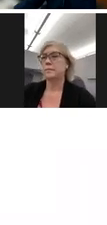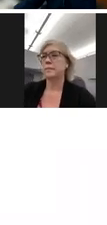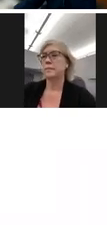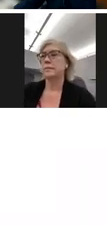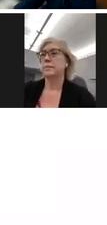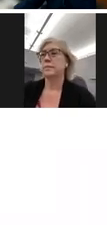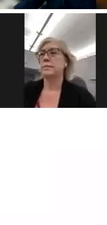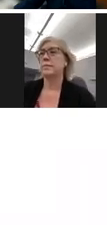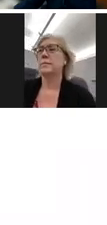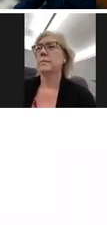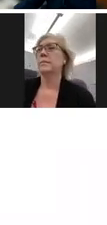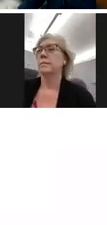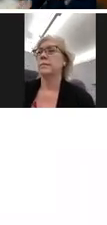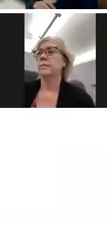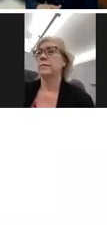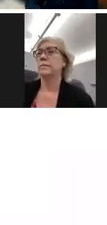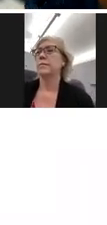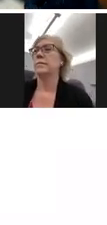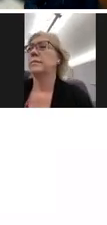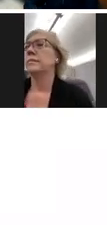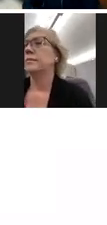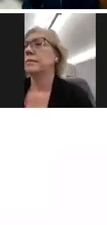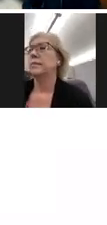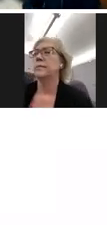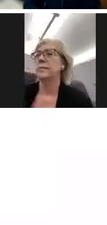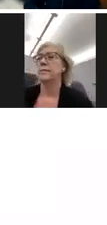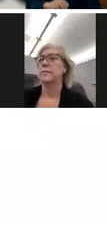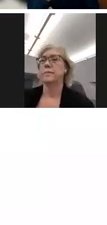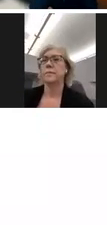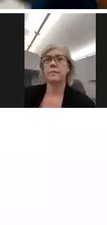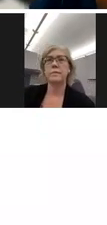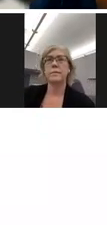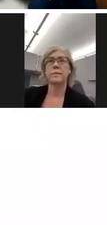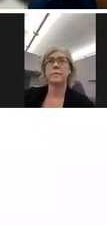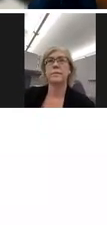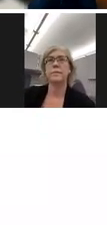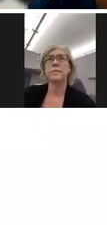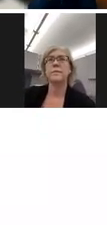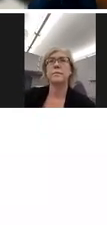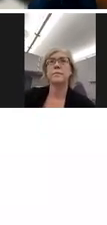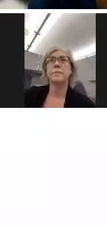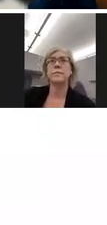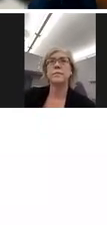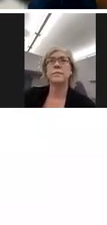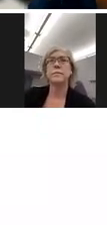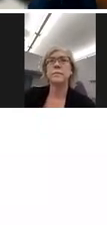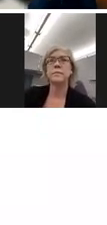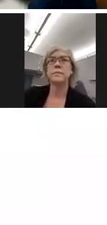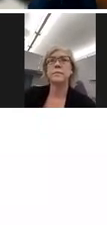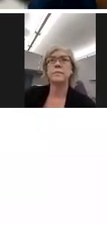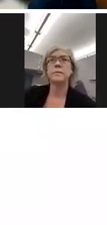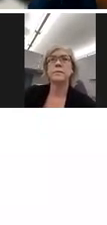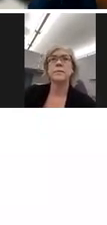are seeing a number of your clients that you're serving or cross paths with individuals that are